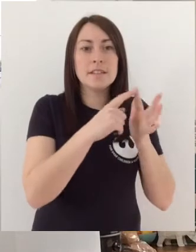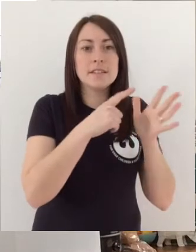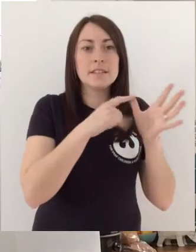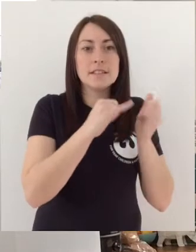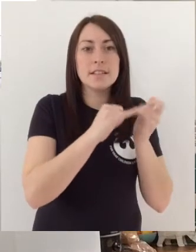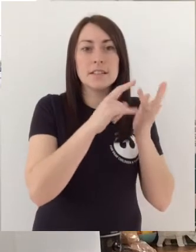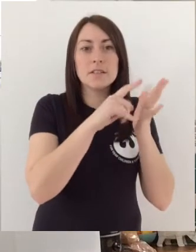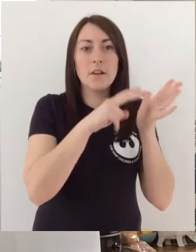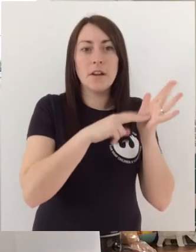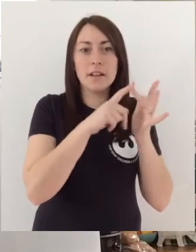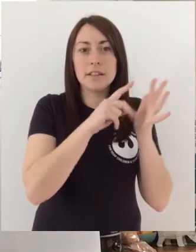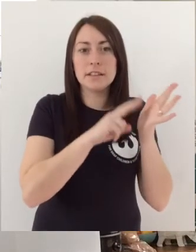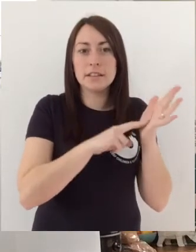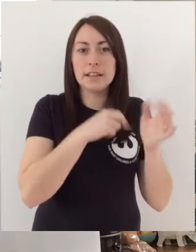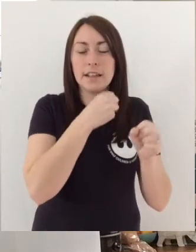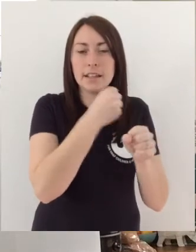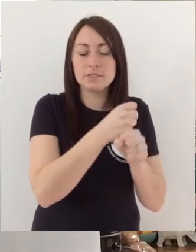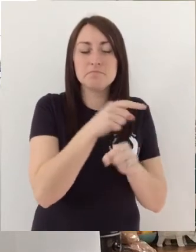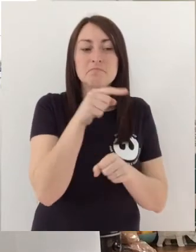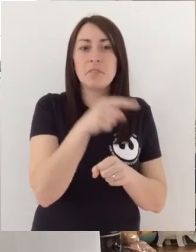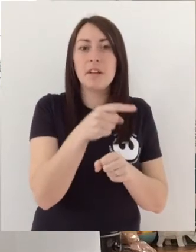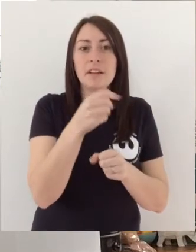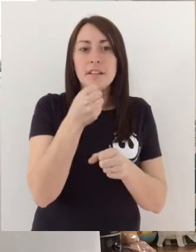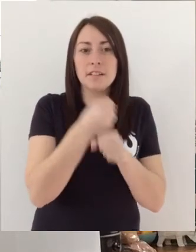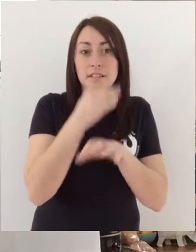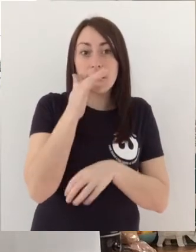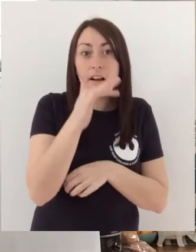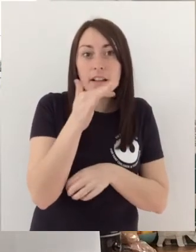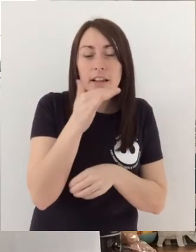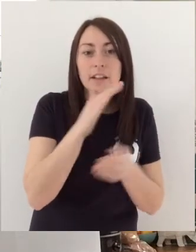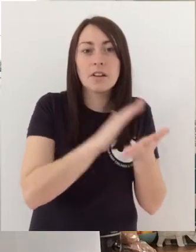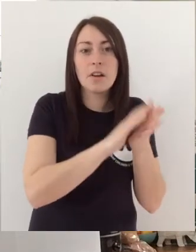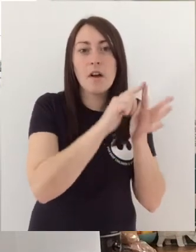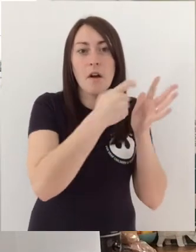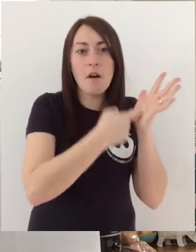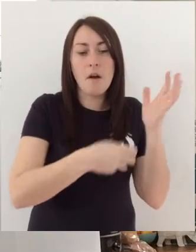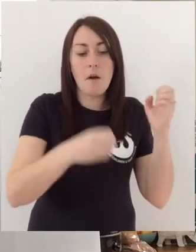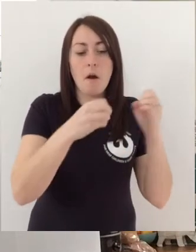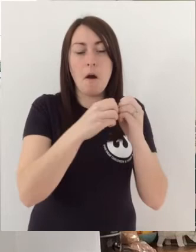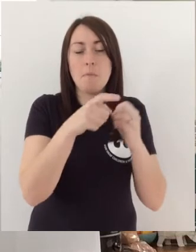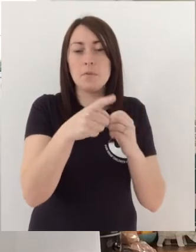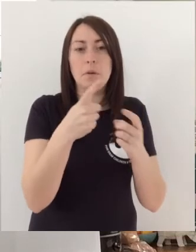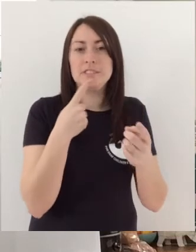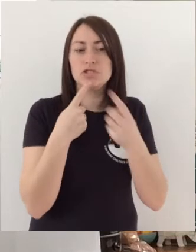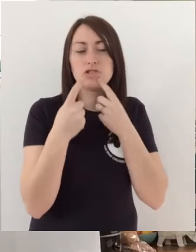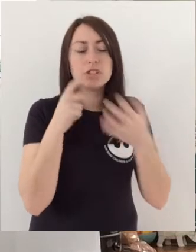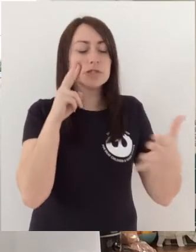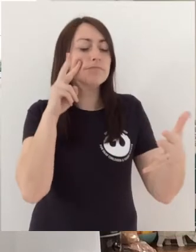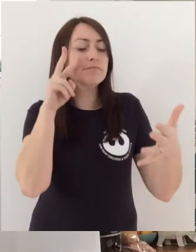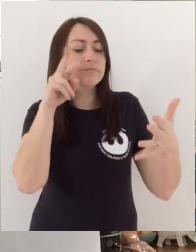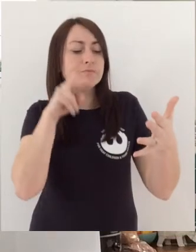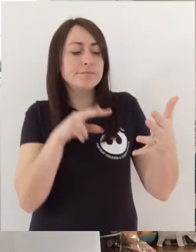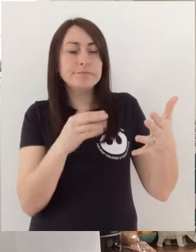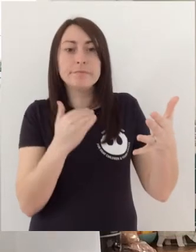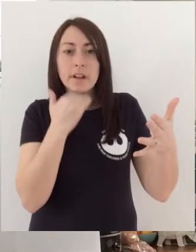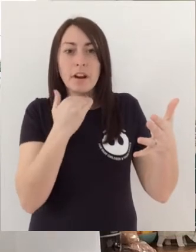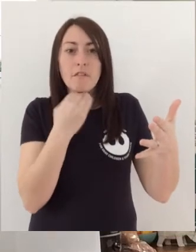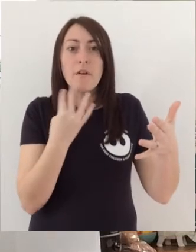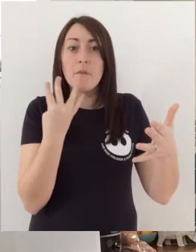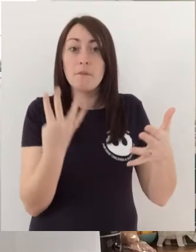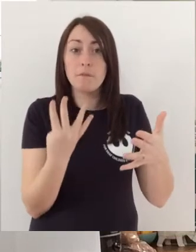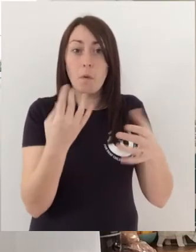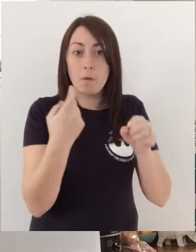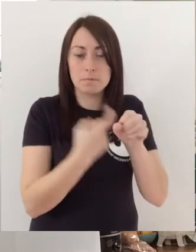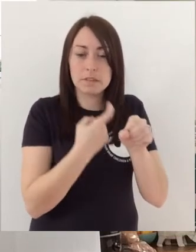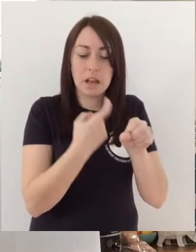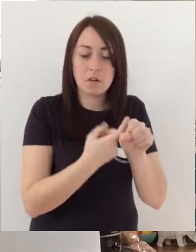I've got some seasoning here. This one's garlic and herb. So after reading the instructions, it does say this one is to coat roughly